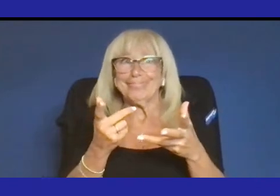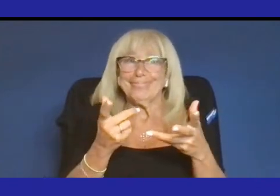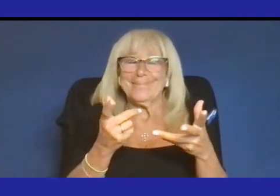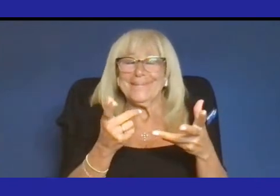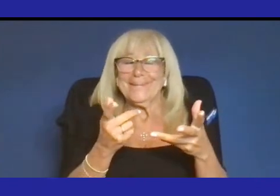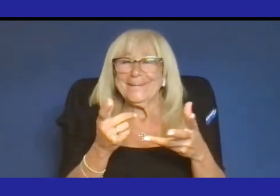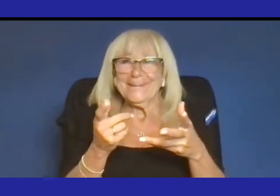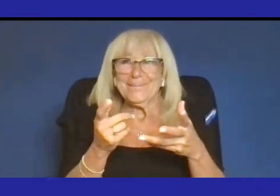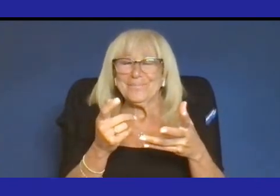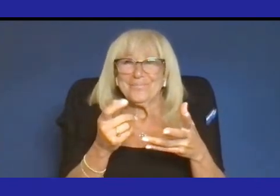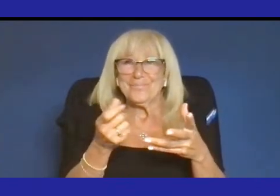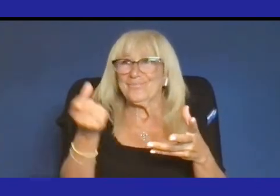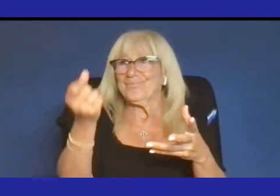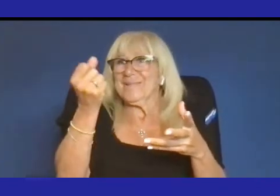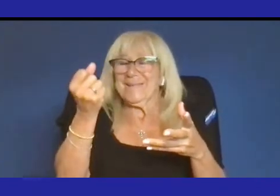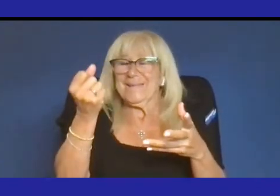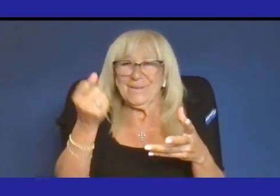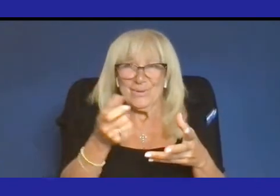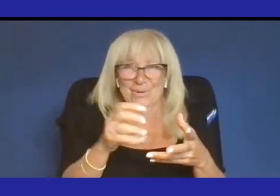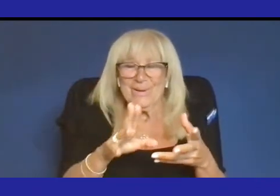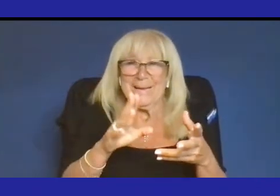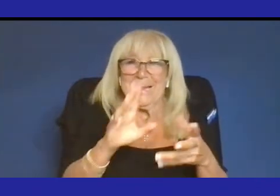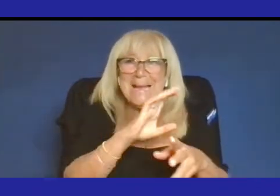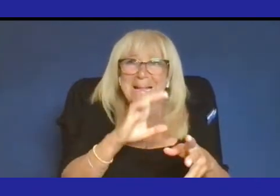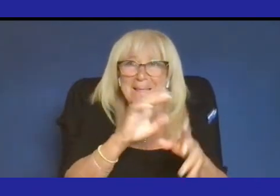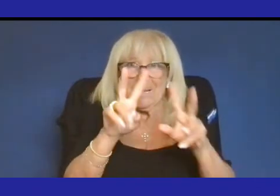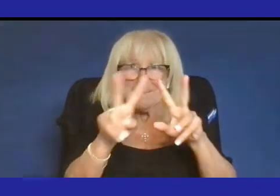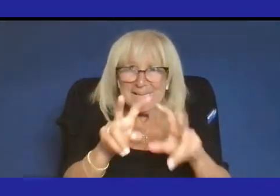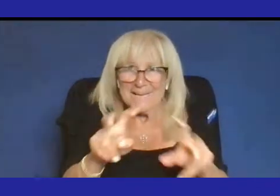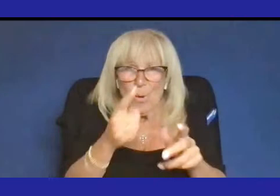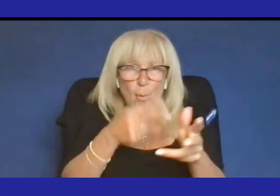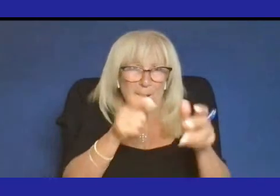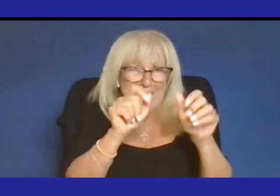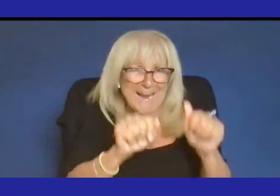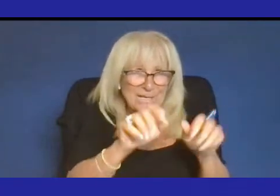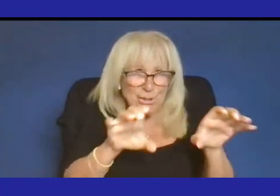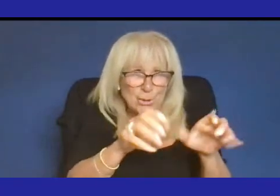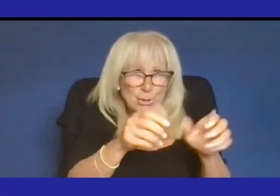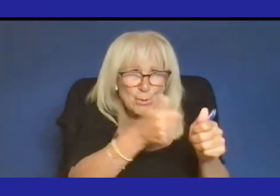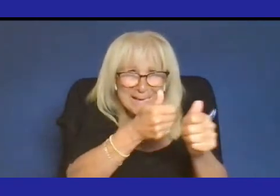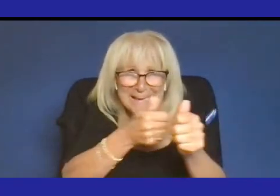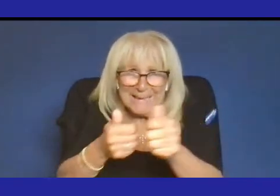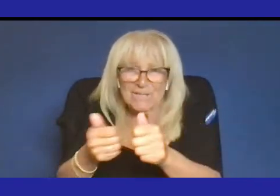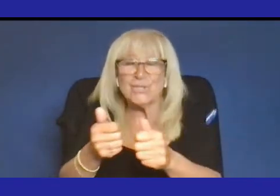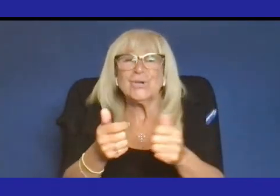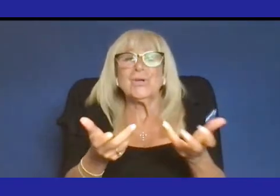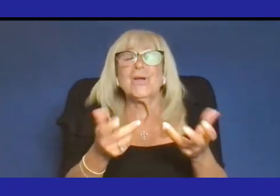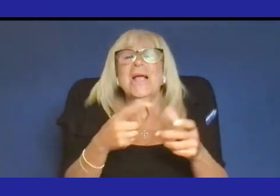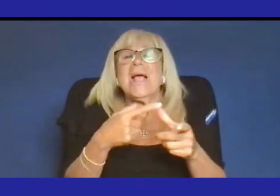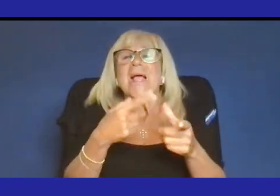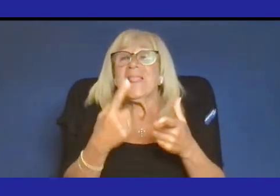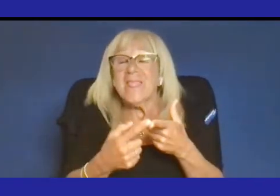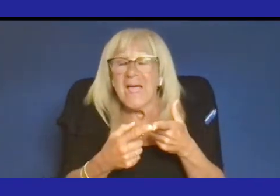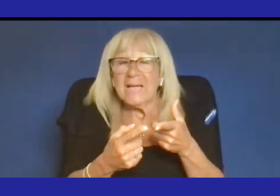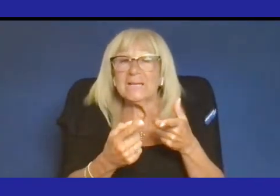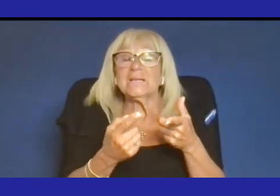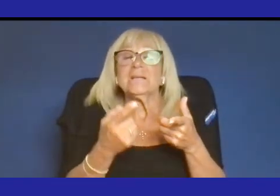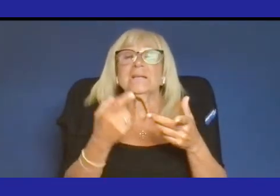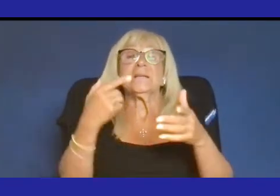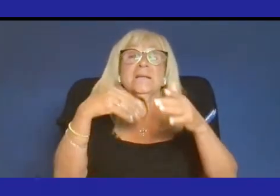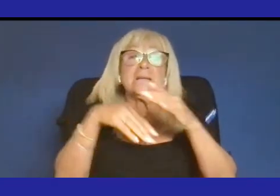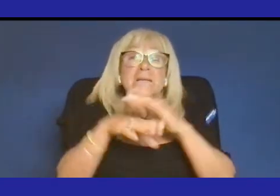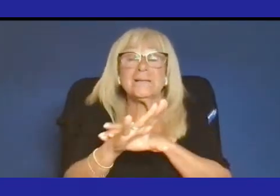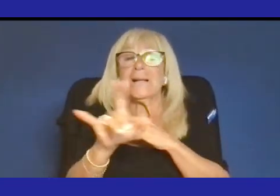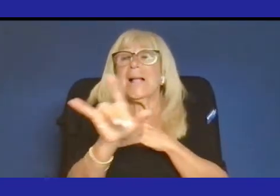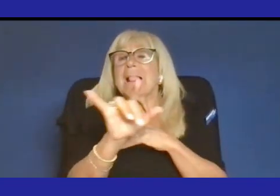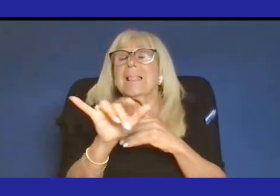clinical assessment plan of what we can do at each particular campus, and then sort of go and kind of like an a la carte menu.